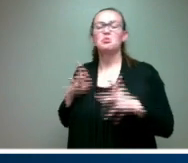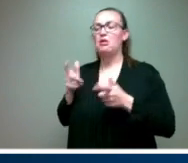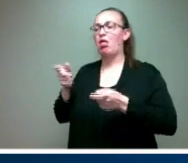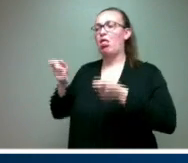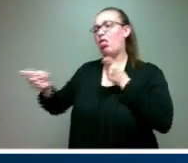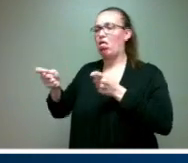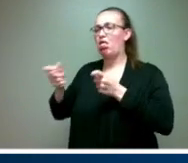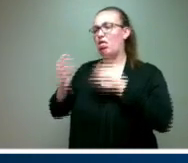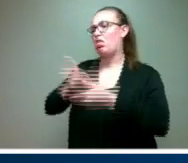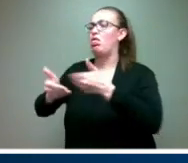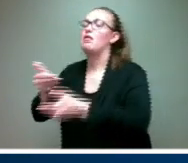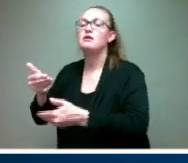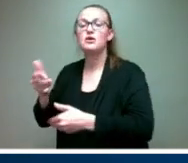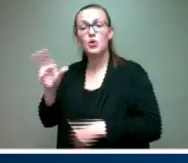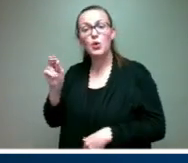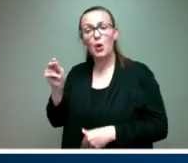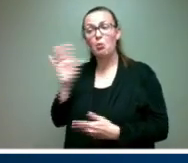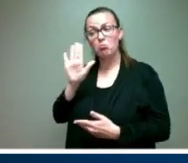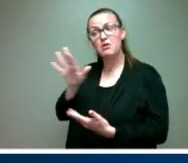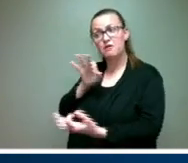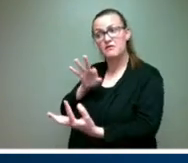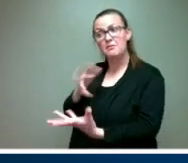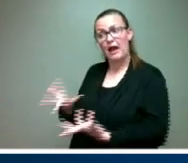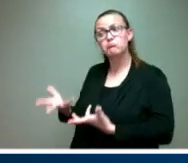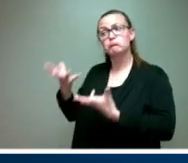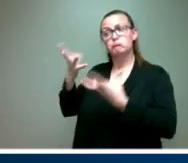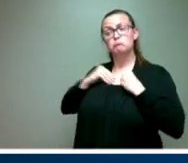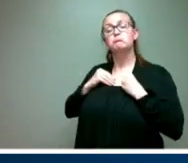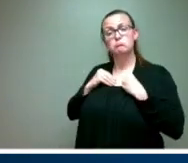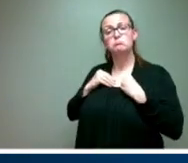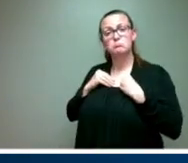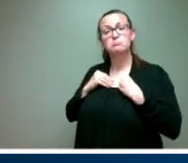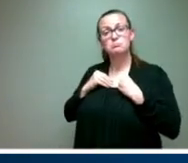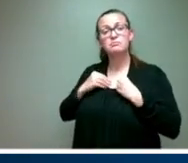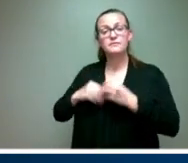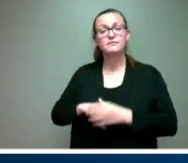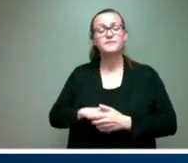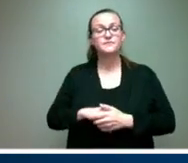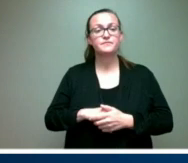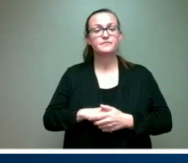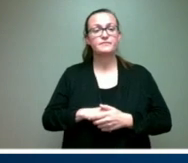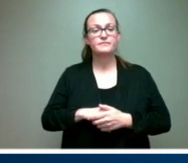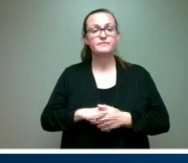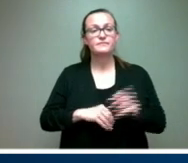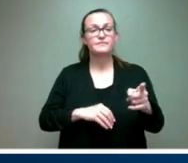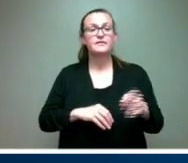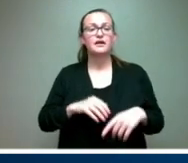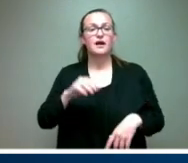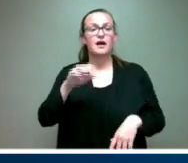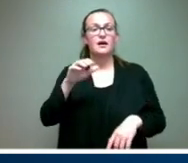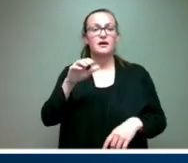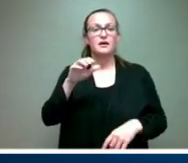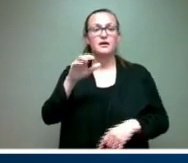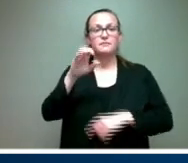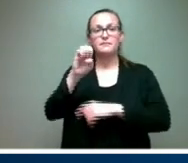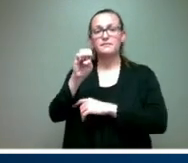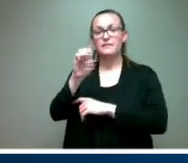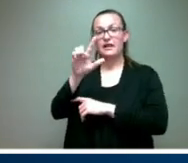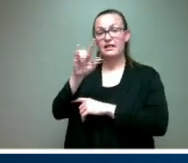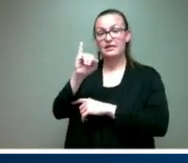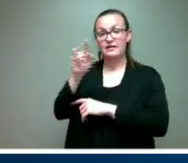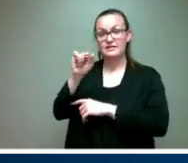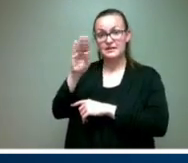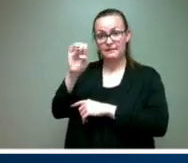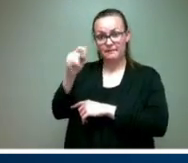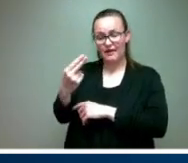them and with our families. That's amazing. I mean, this is a formative experience for